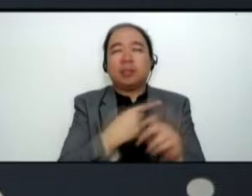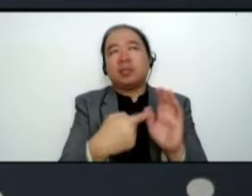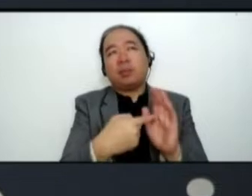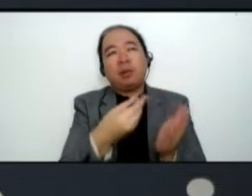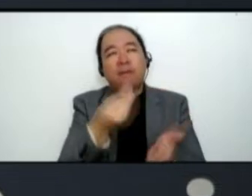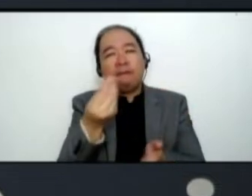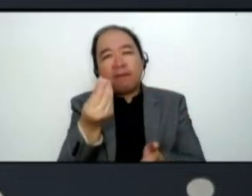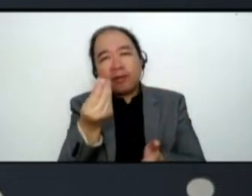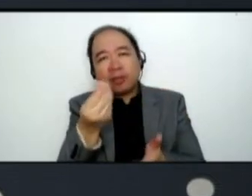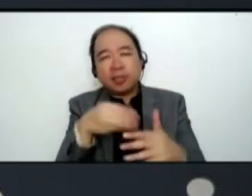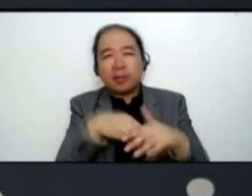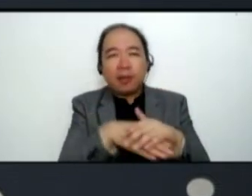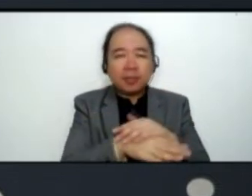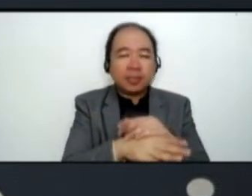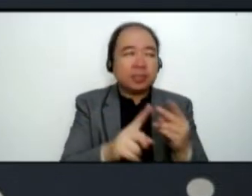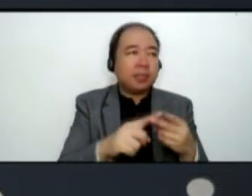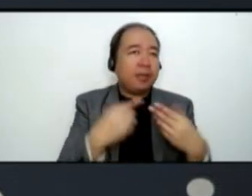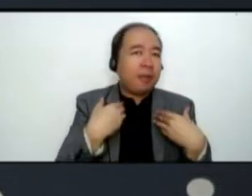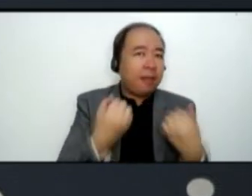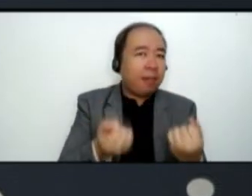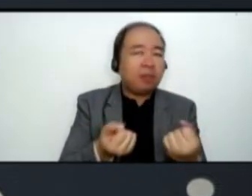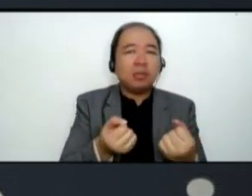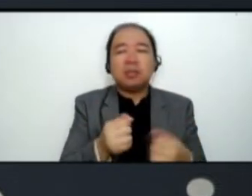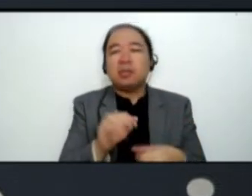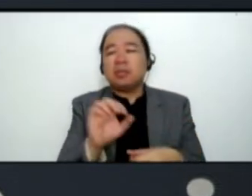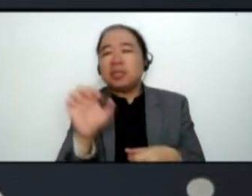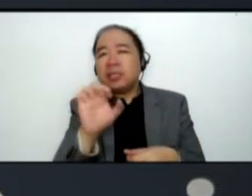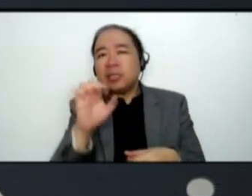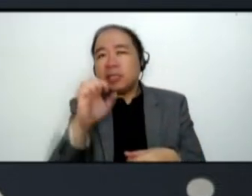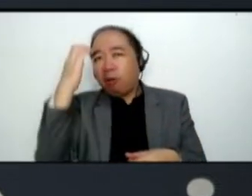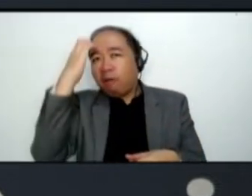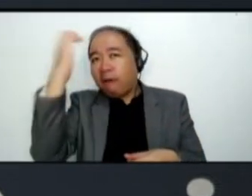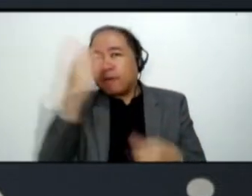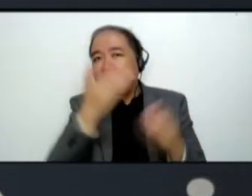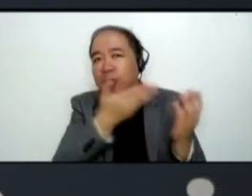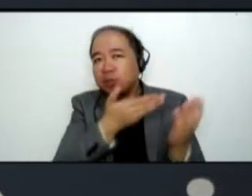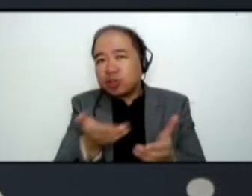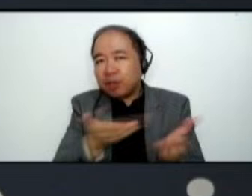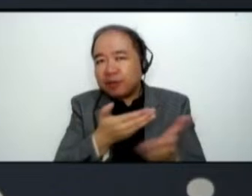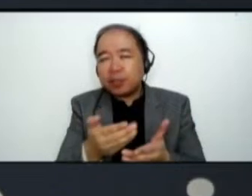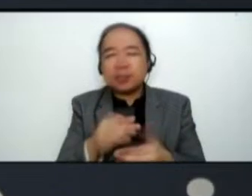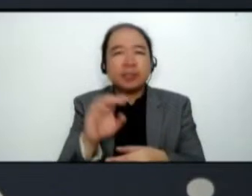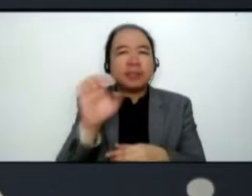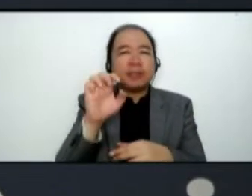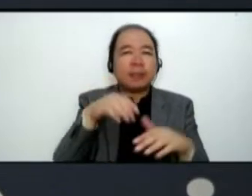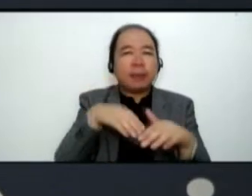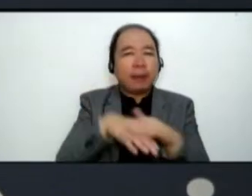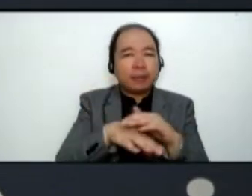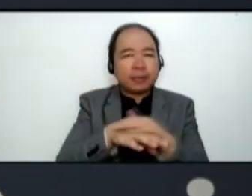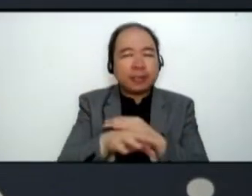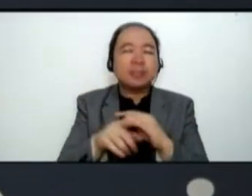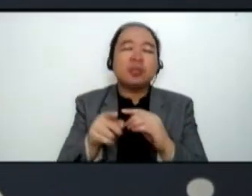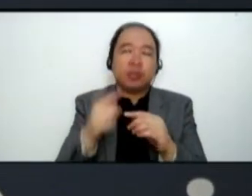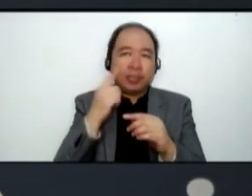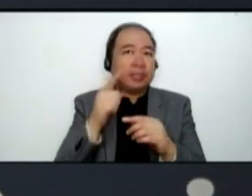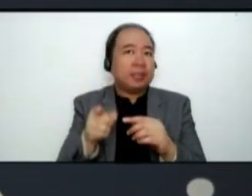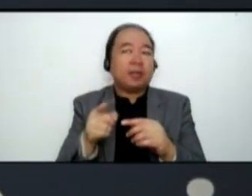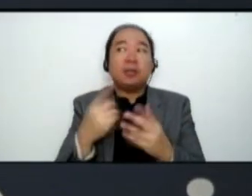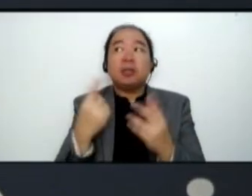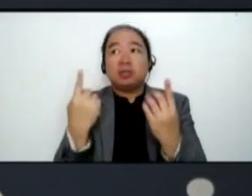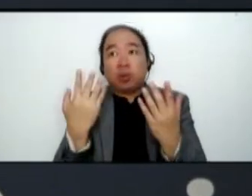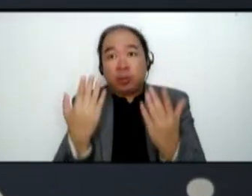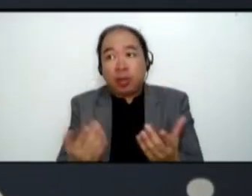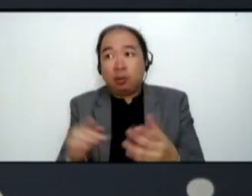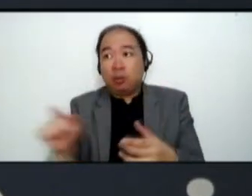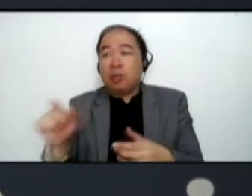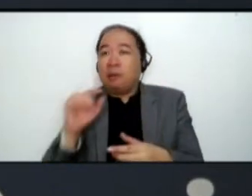health, e-governance, e-commerce, are not being accessed. And the related aspect is, of course, that older people are becoming